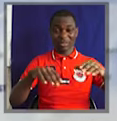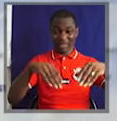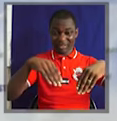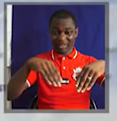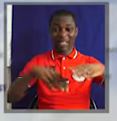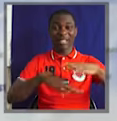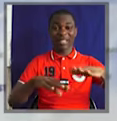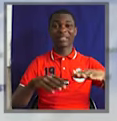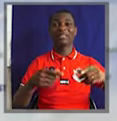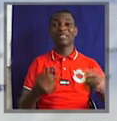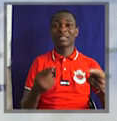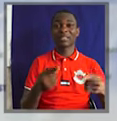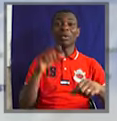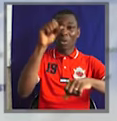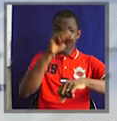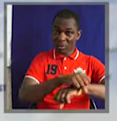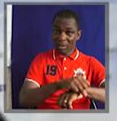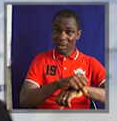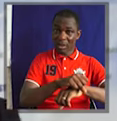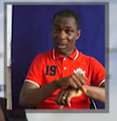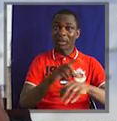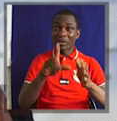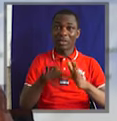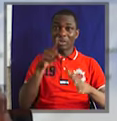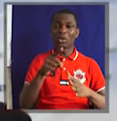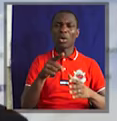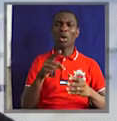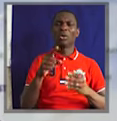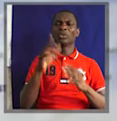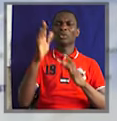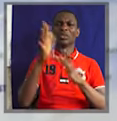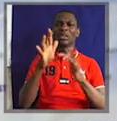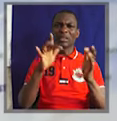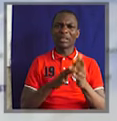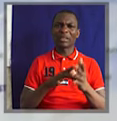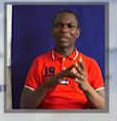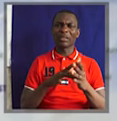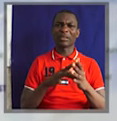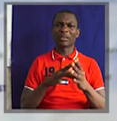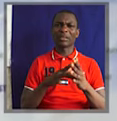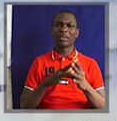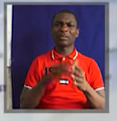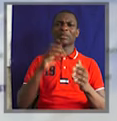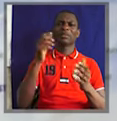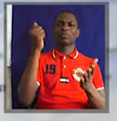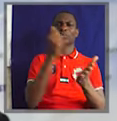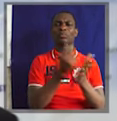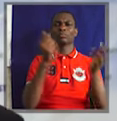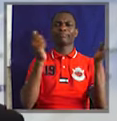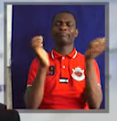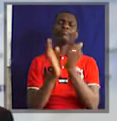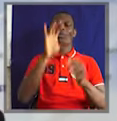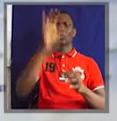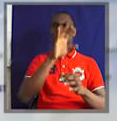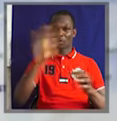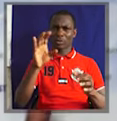tall wash up Bonnie and Siano. What about be your Obia? What number ready years of Christian provision? Our dear Alpha,